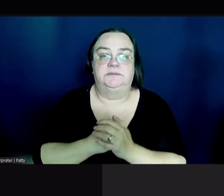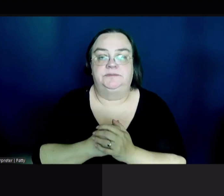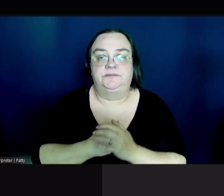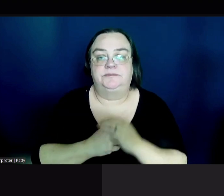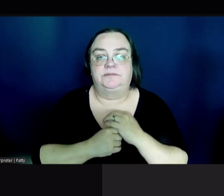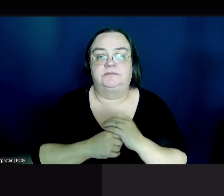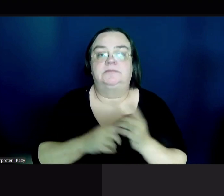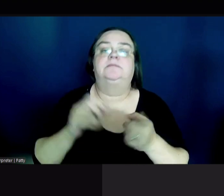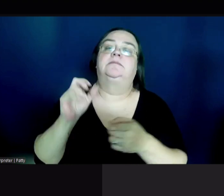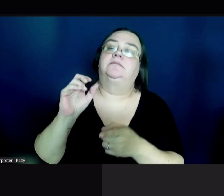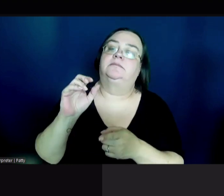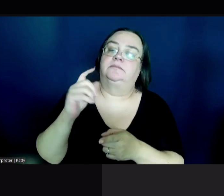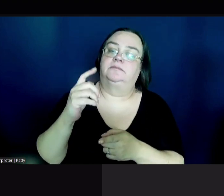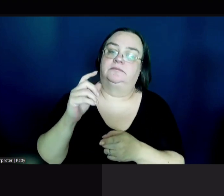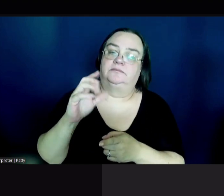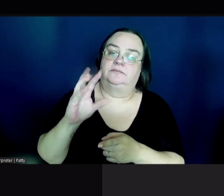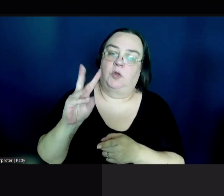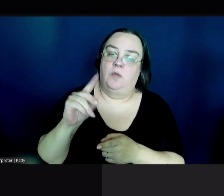right, thank you.